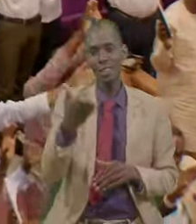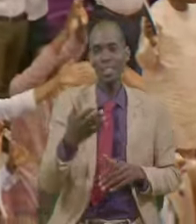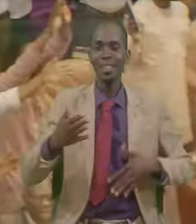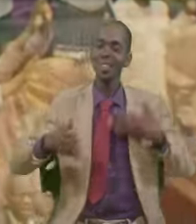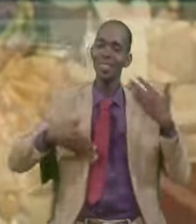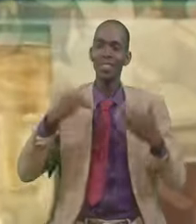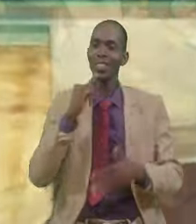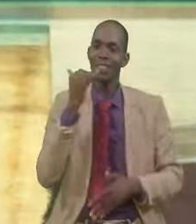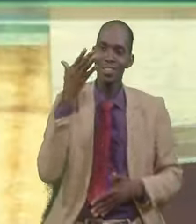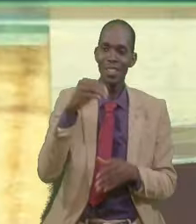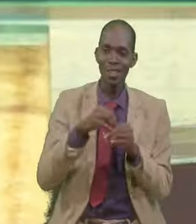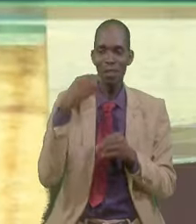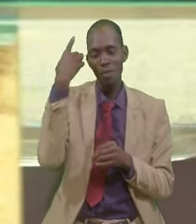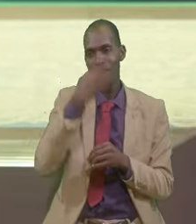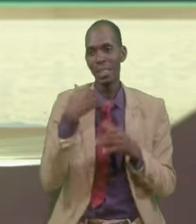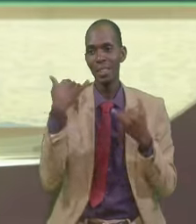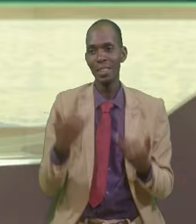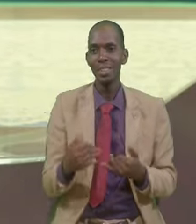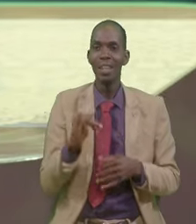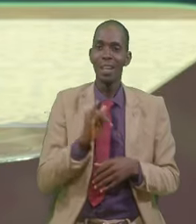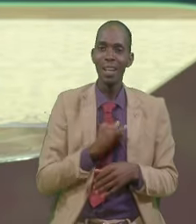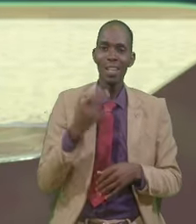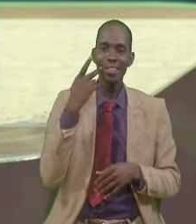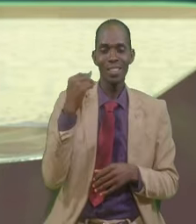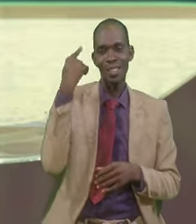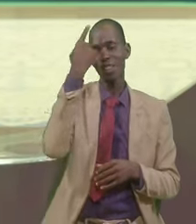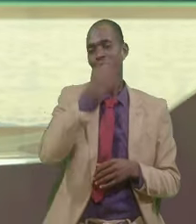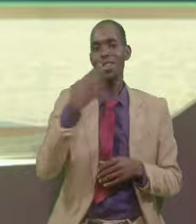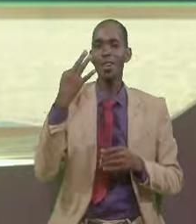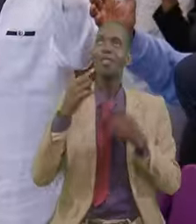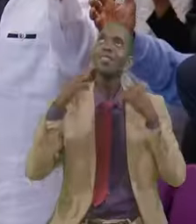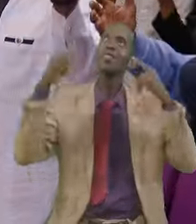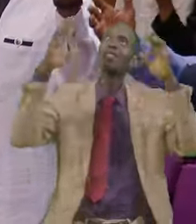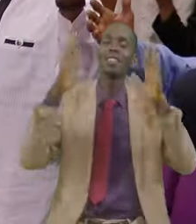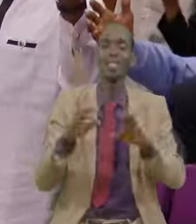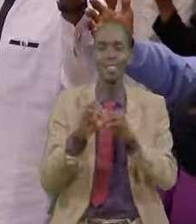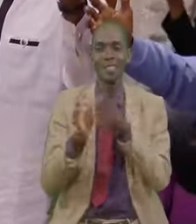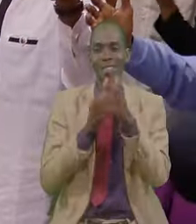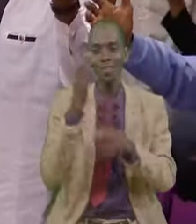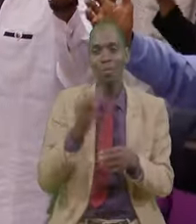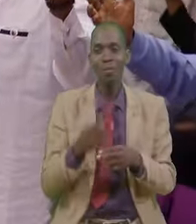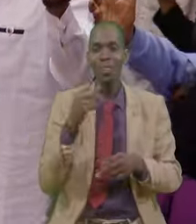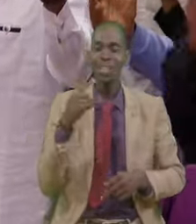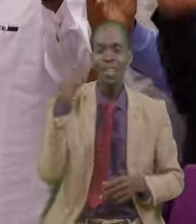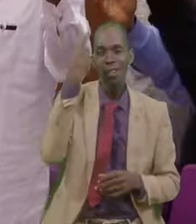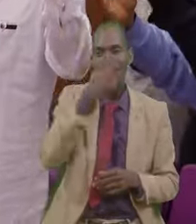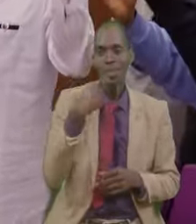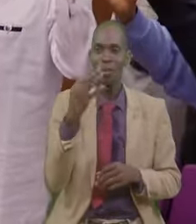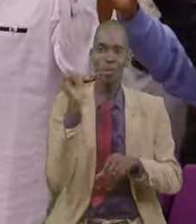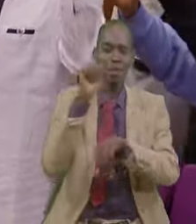your face already. I see the face of an achiever there. The face of a